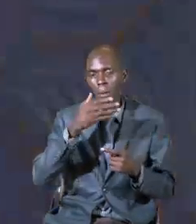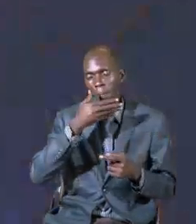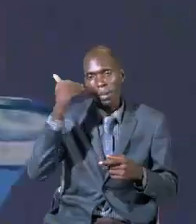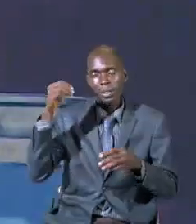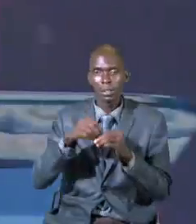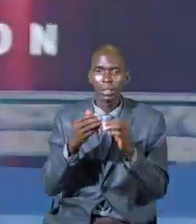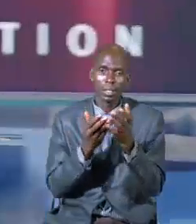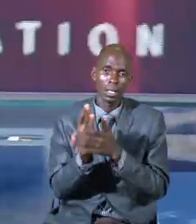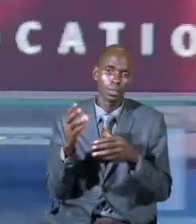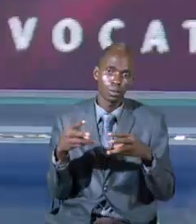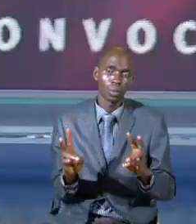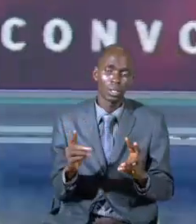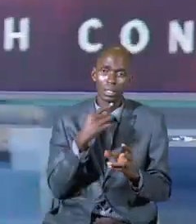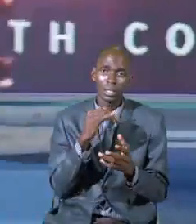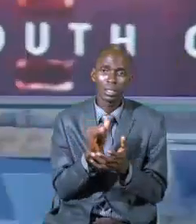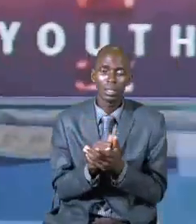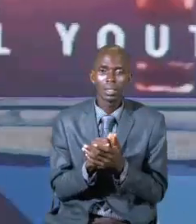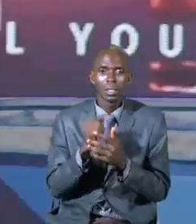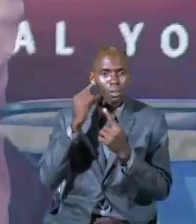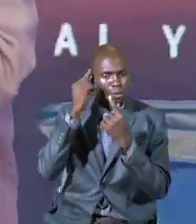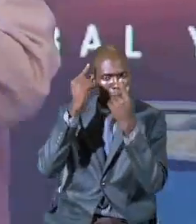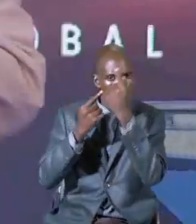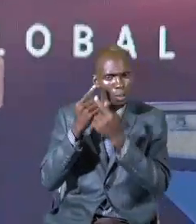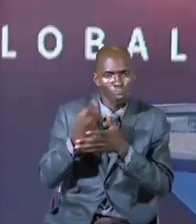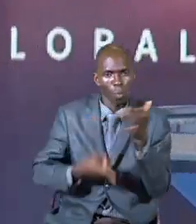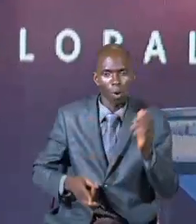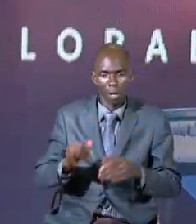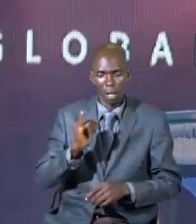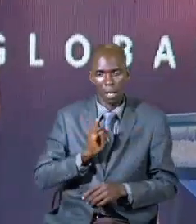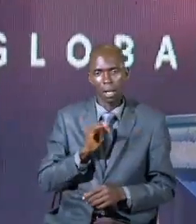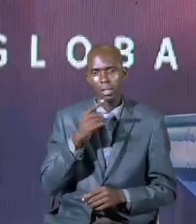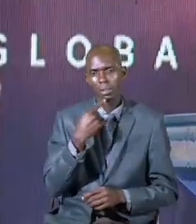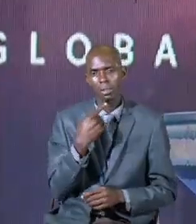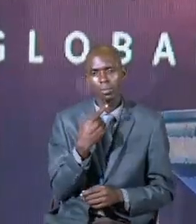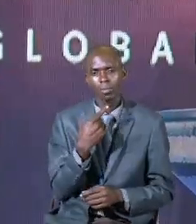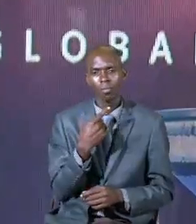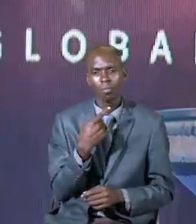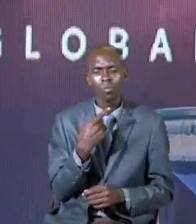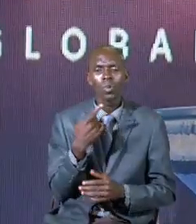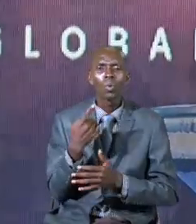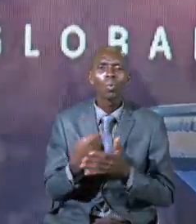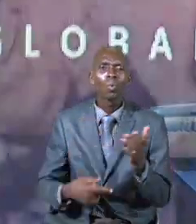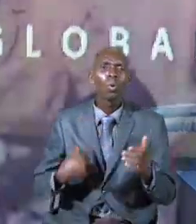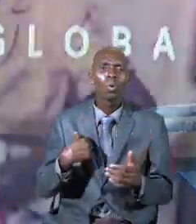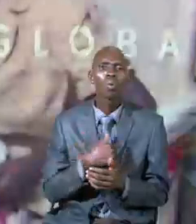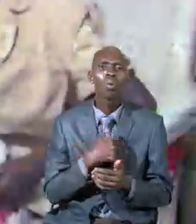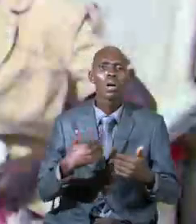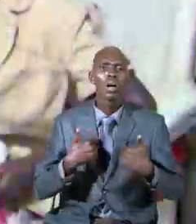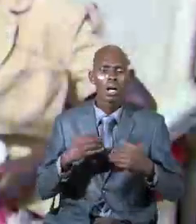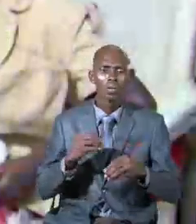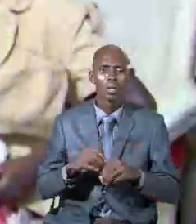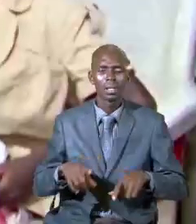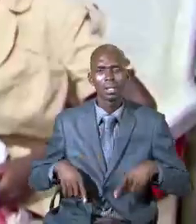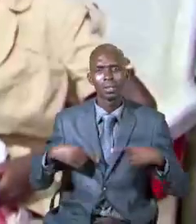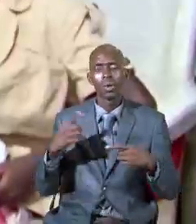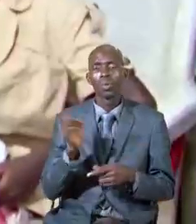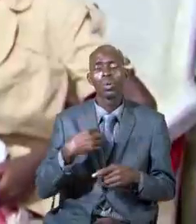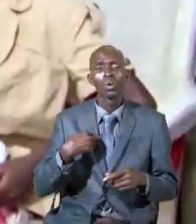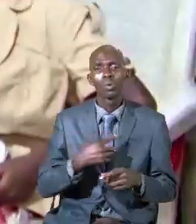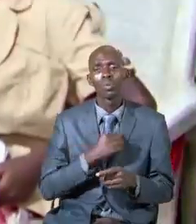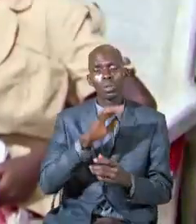say. What we have in life, when we get to in life, does not only depend